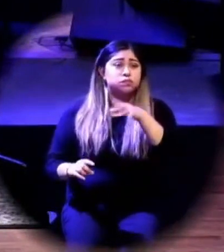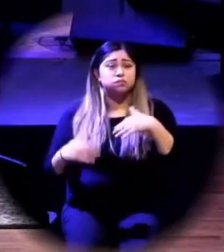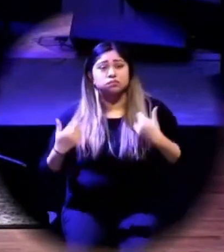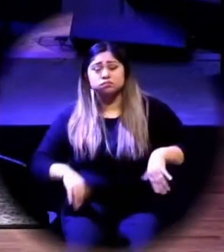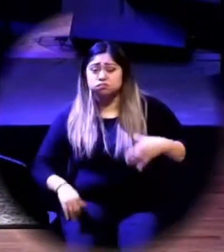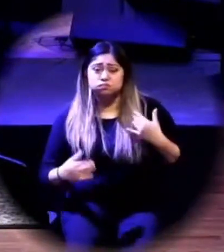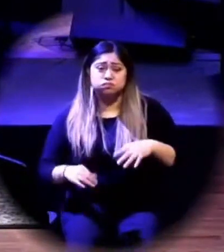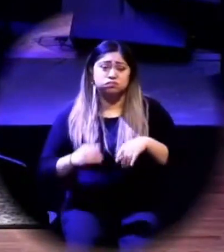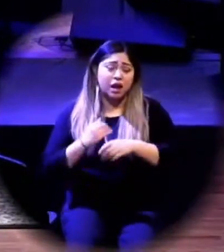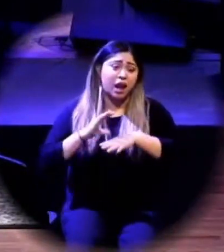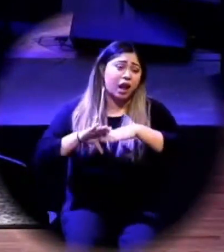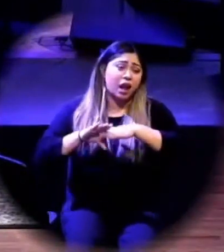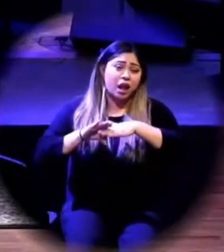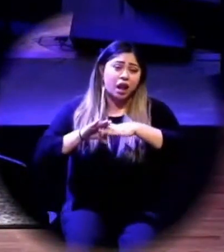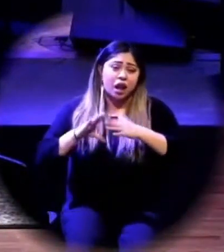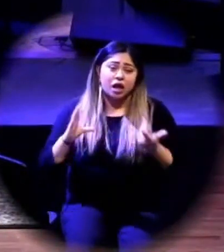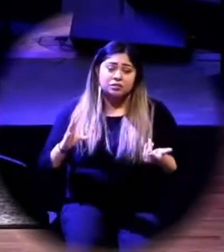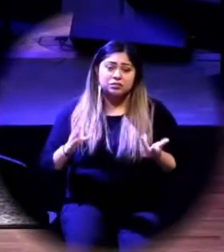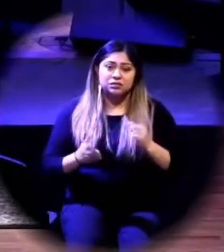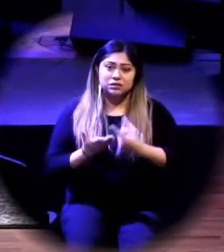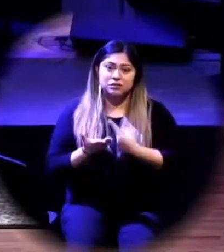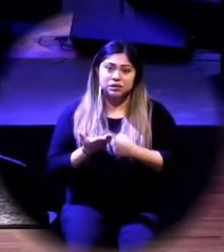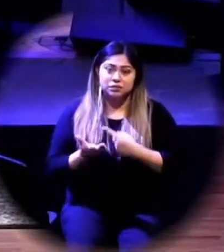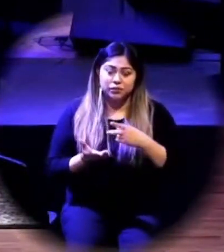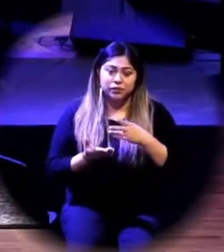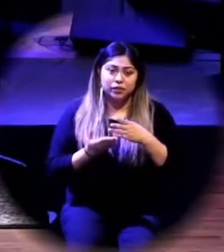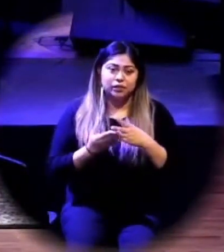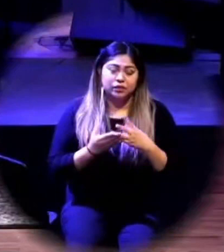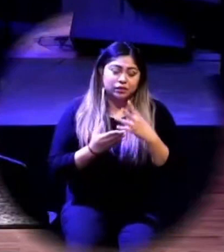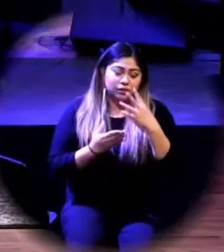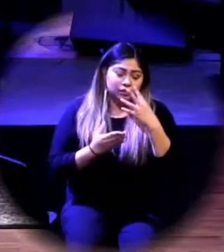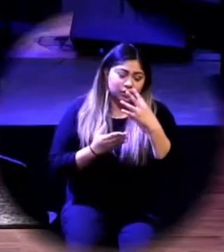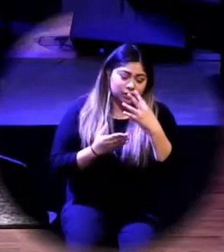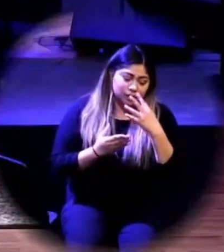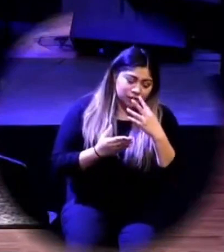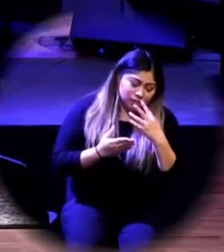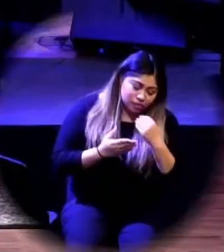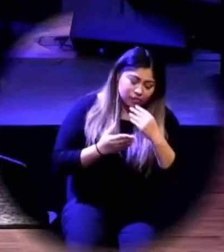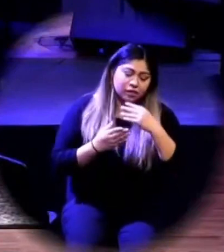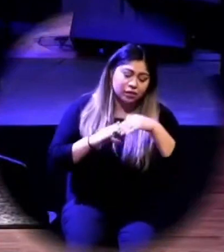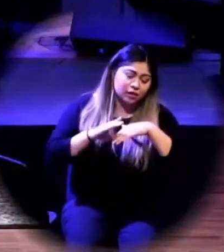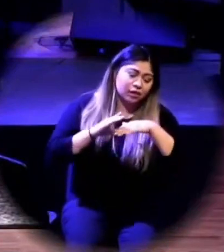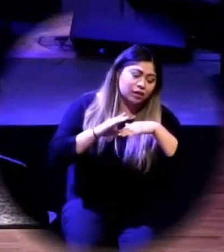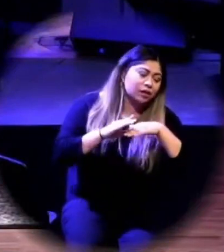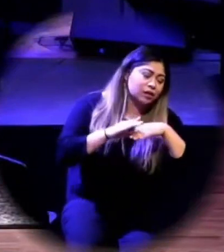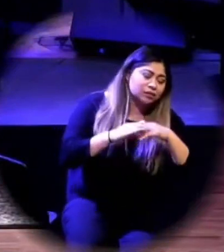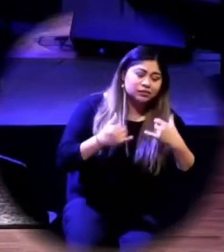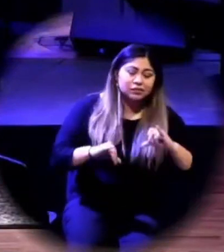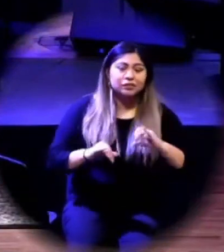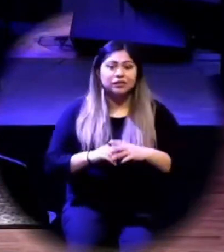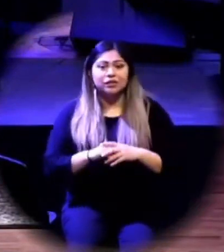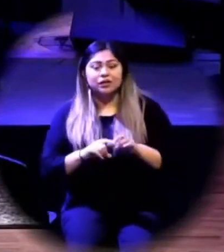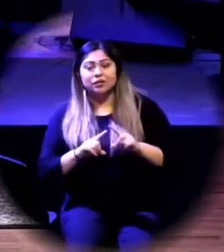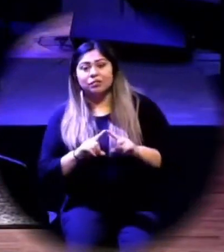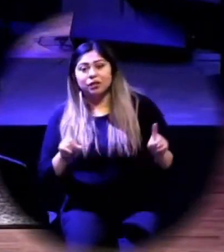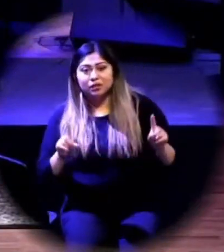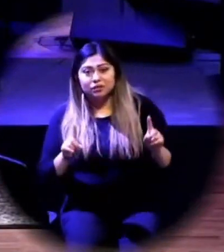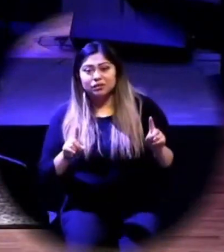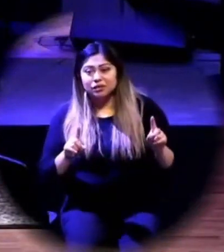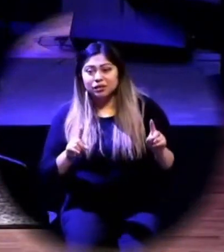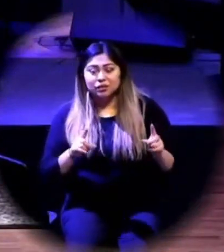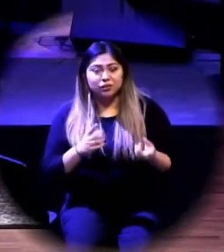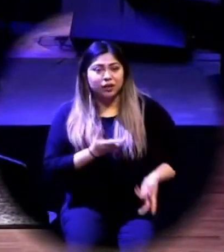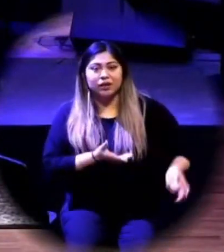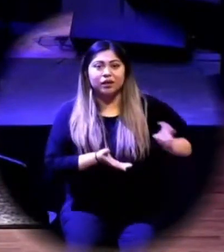fall asleep just, you know, a little more quietly. But he always woke up talking. We never had to wonder when John Curtis was awake. Because